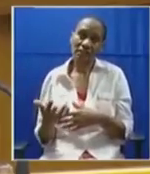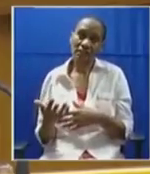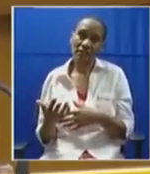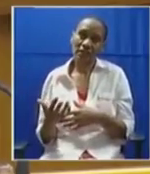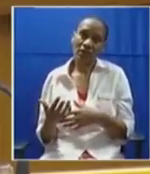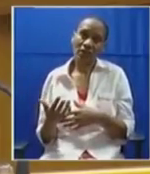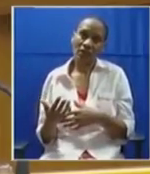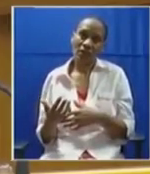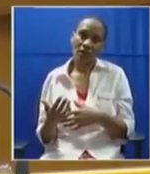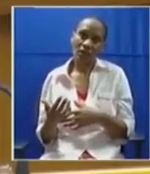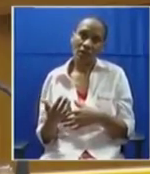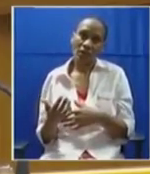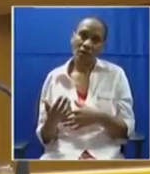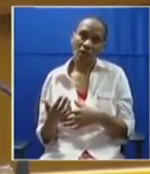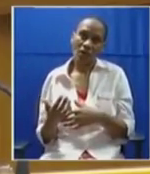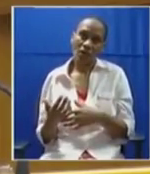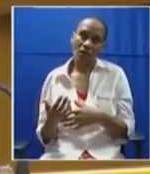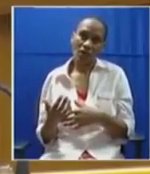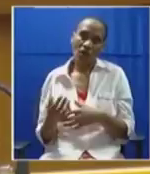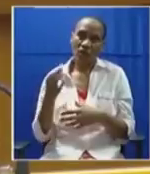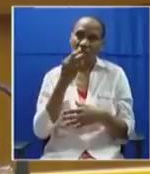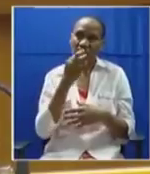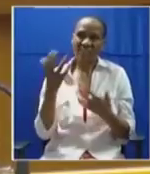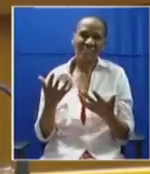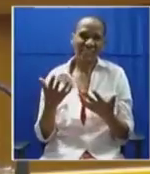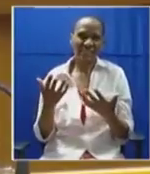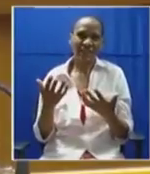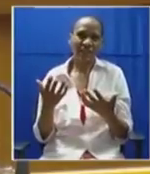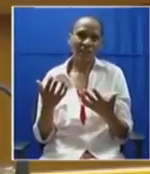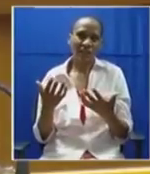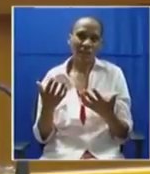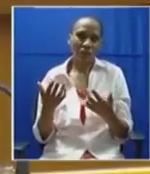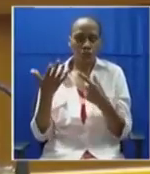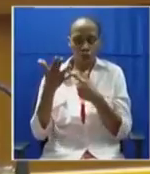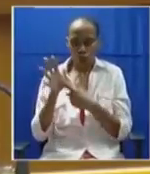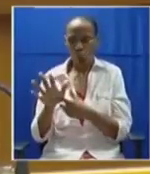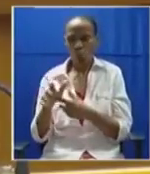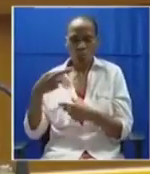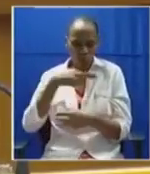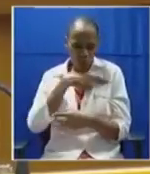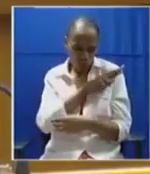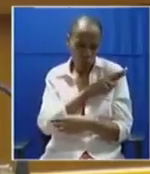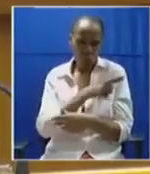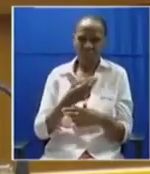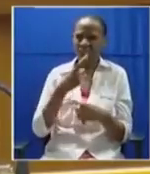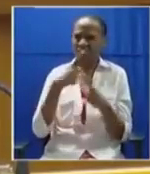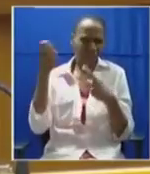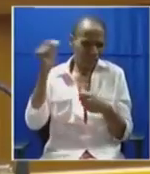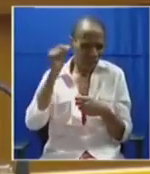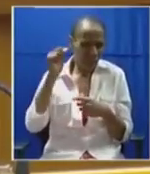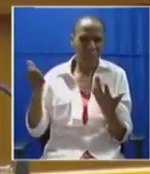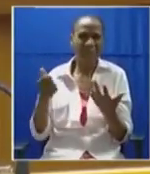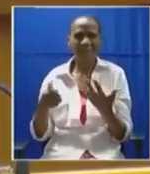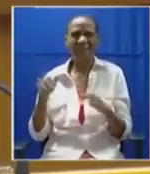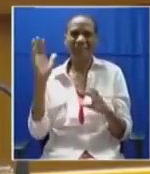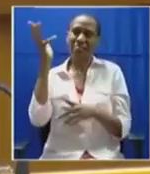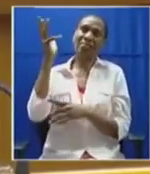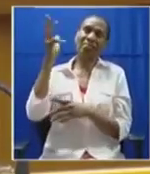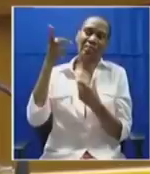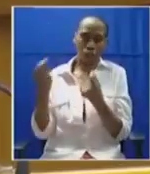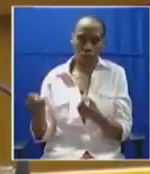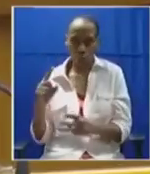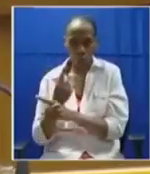usual impertinence that is so characteristic of these rude, rebel-rousing Red Berets,